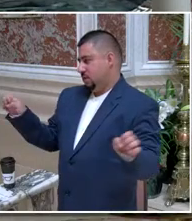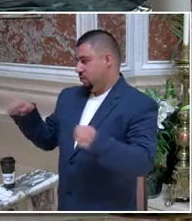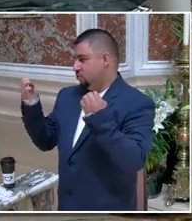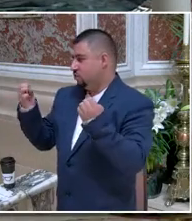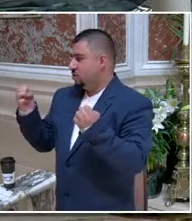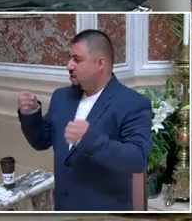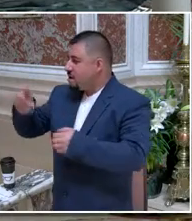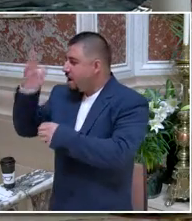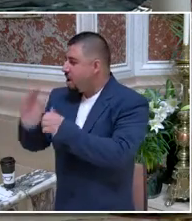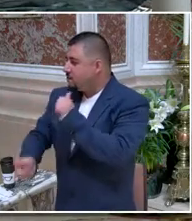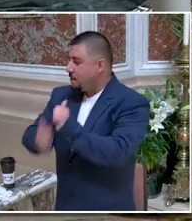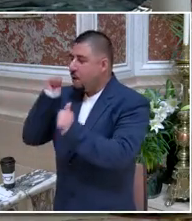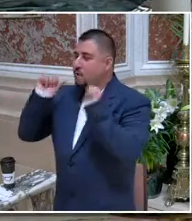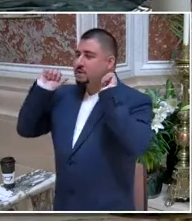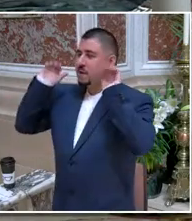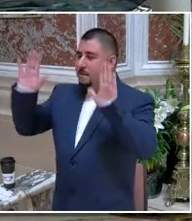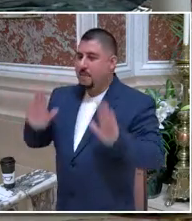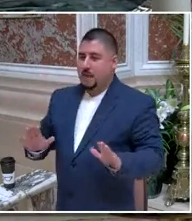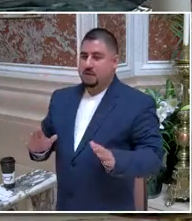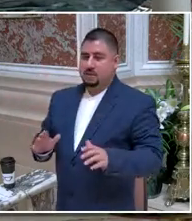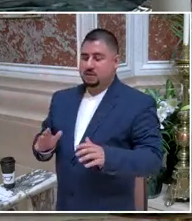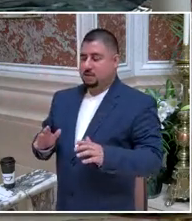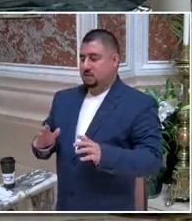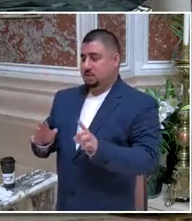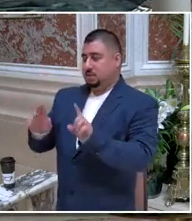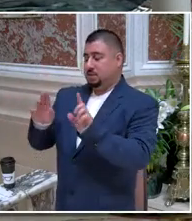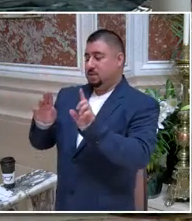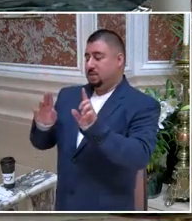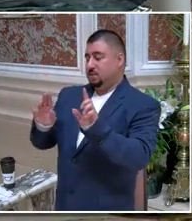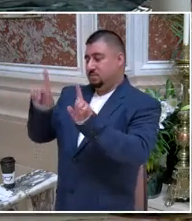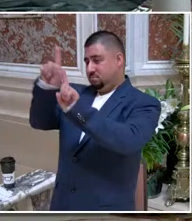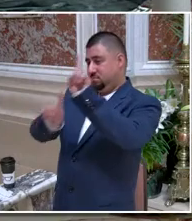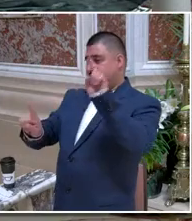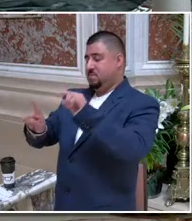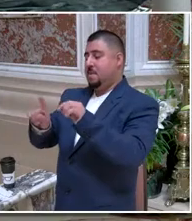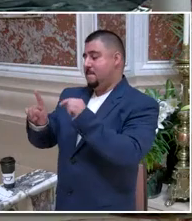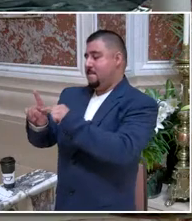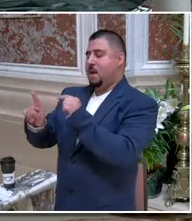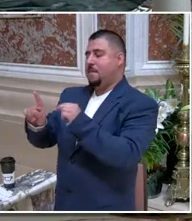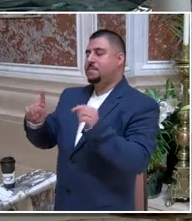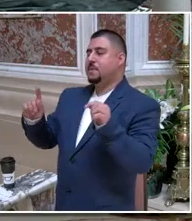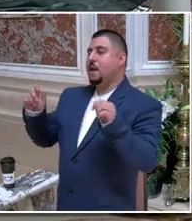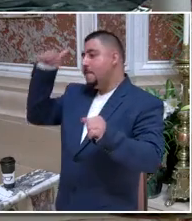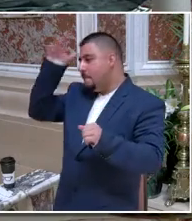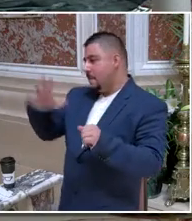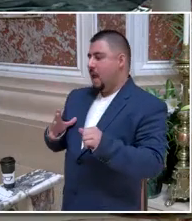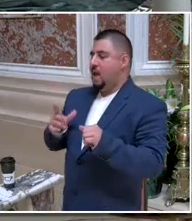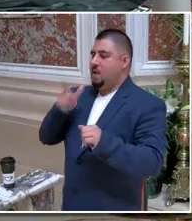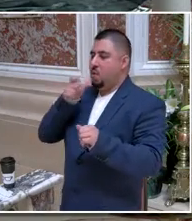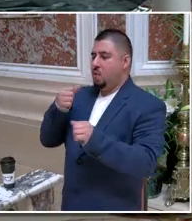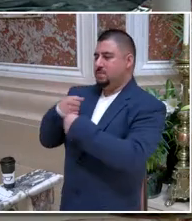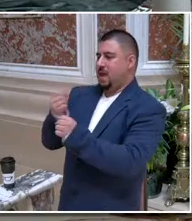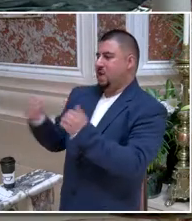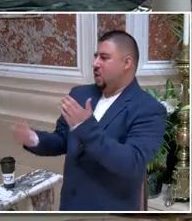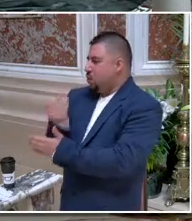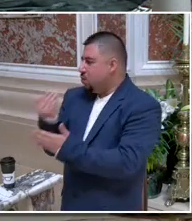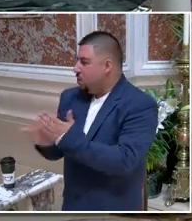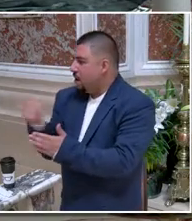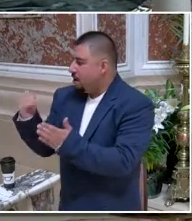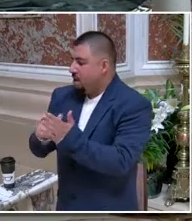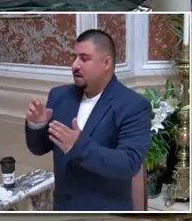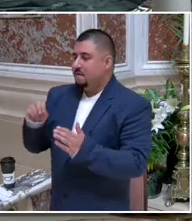God's most amazing creature, man, was made new and even